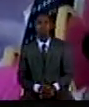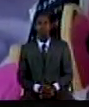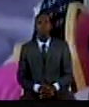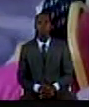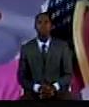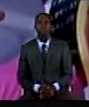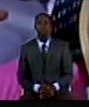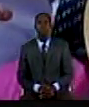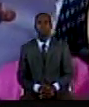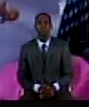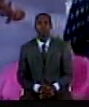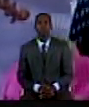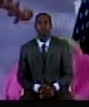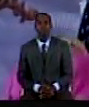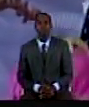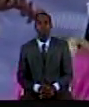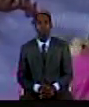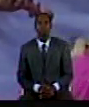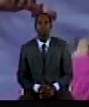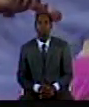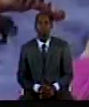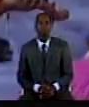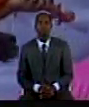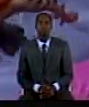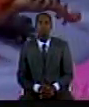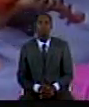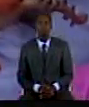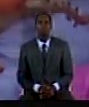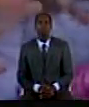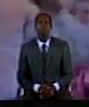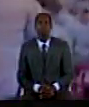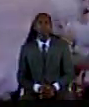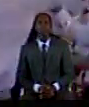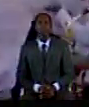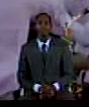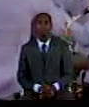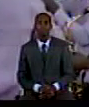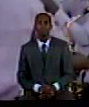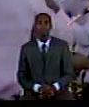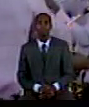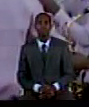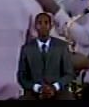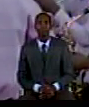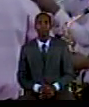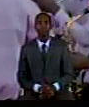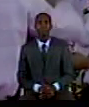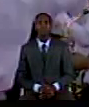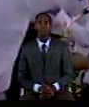Thank you.